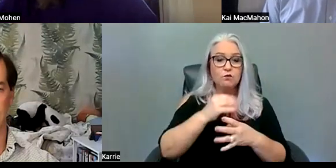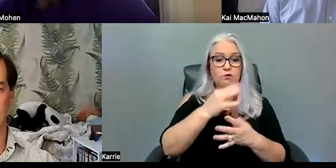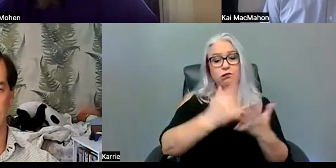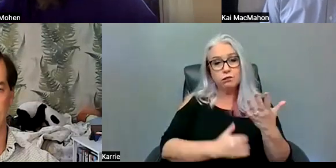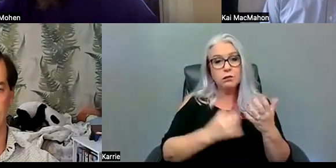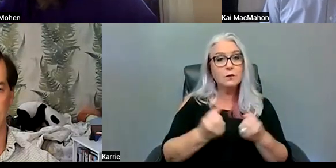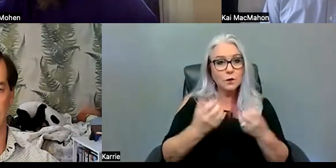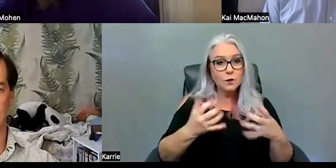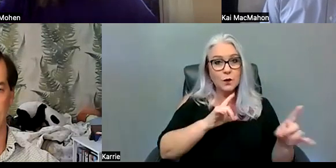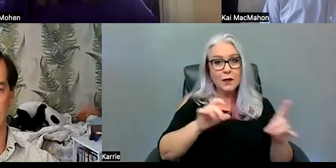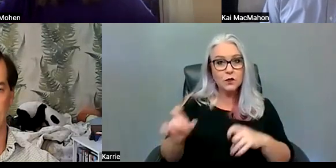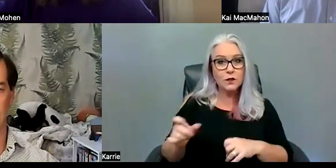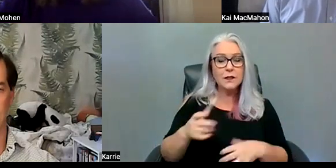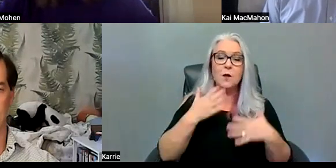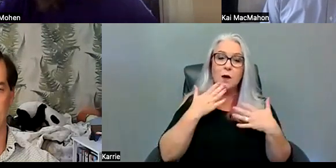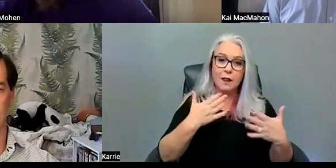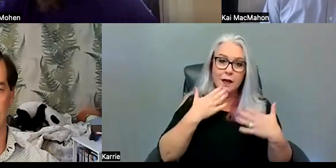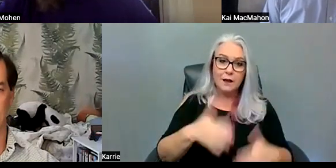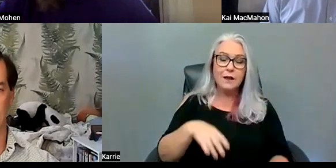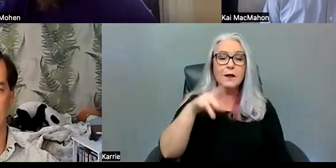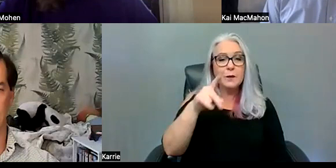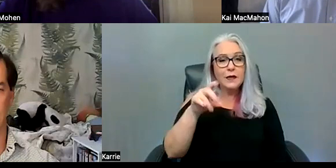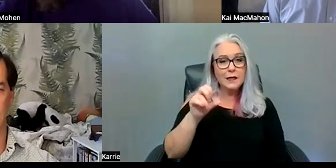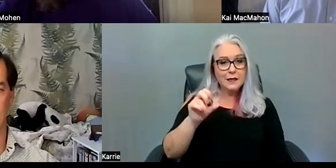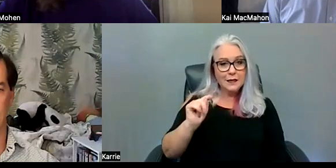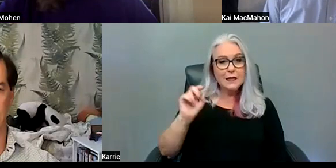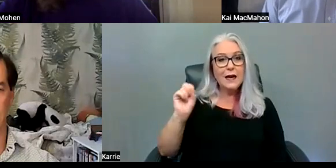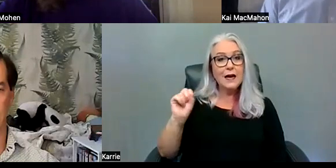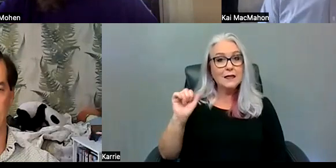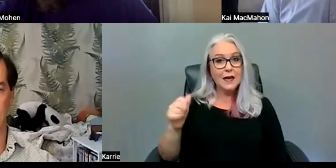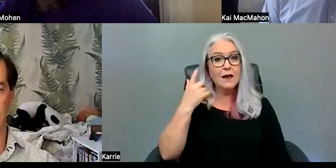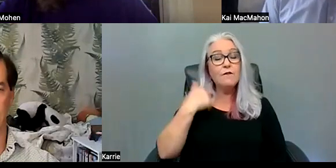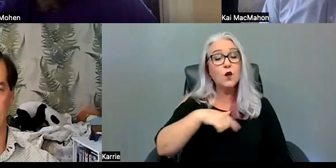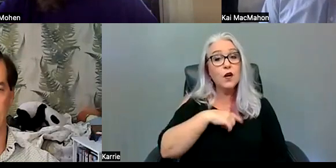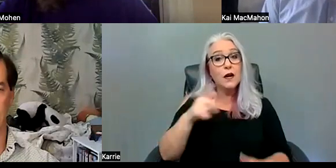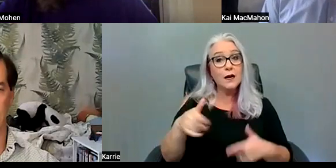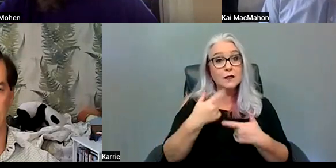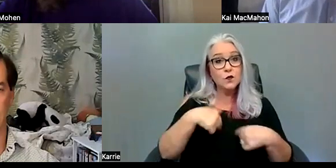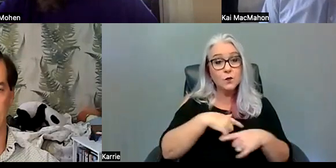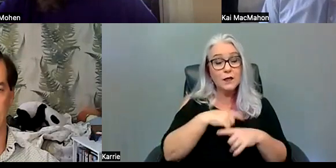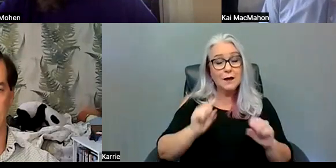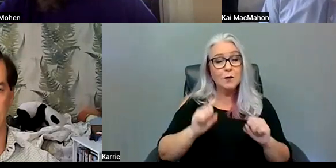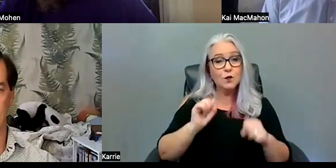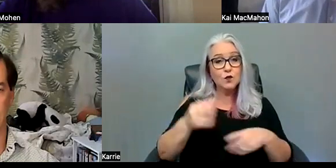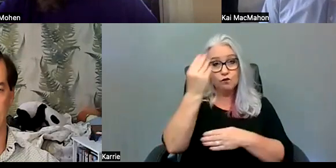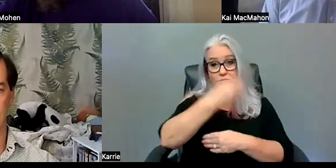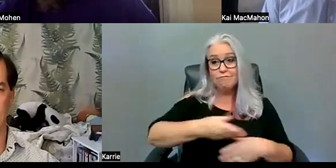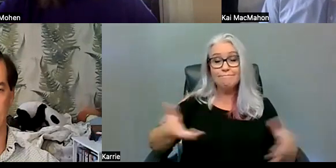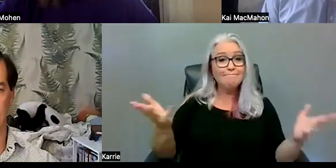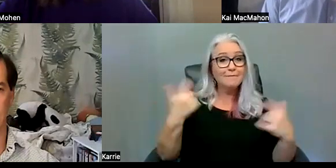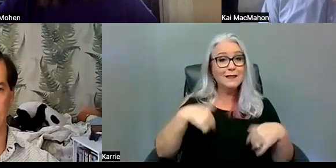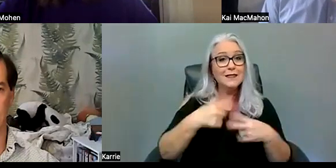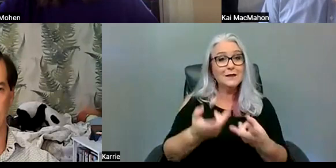like to thank the PTSA for their help in this and in publicizing this forum to their members. And with that, I